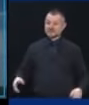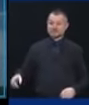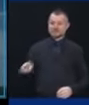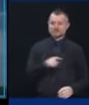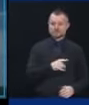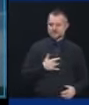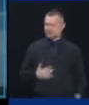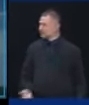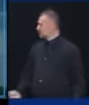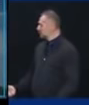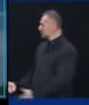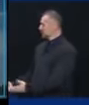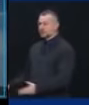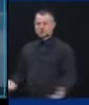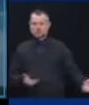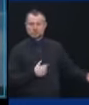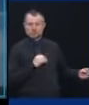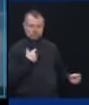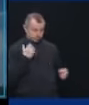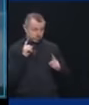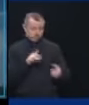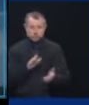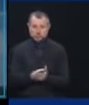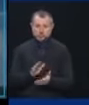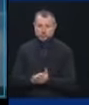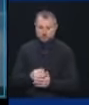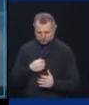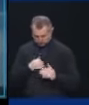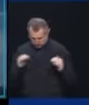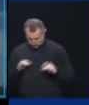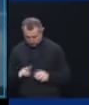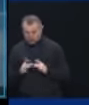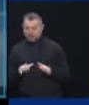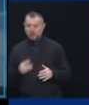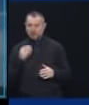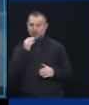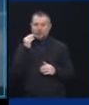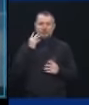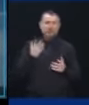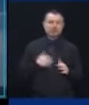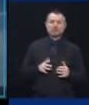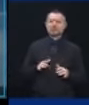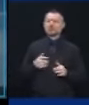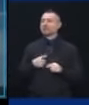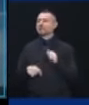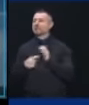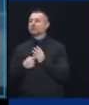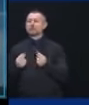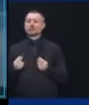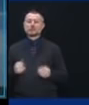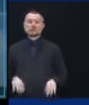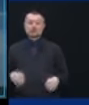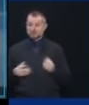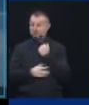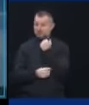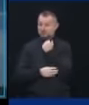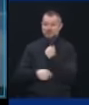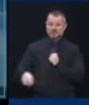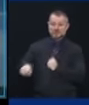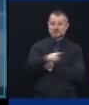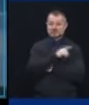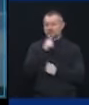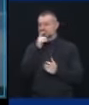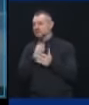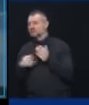education went remote, and too many of those children were lower income, Black children, Hispanic children,